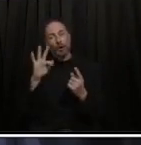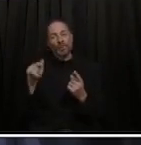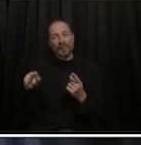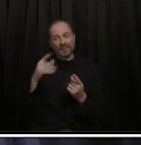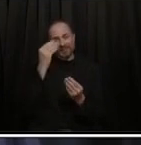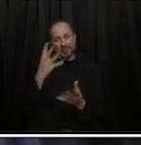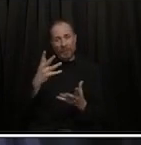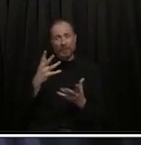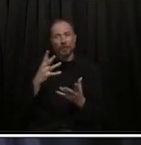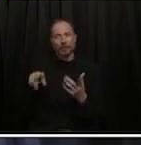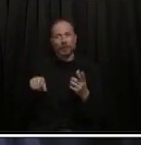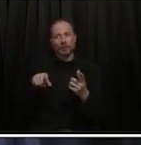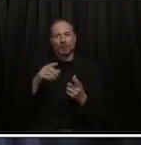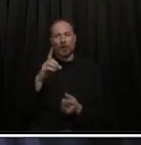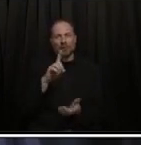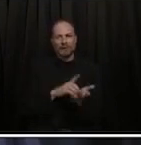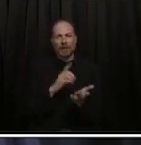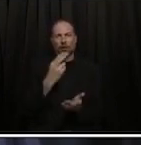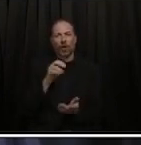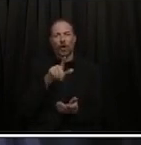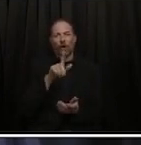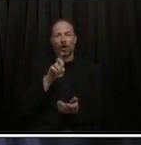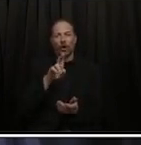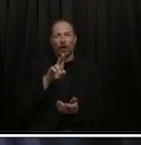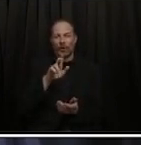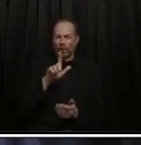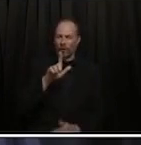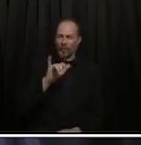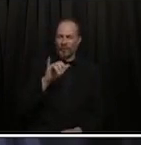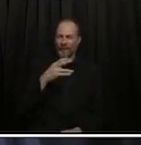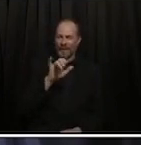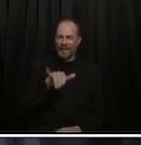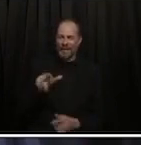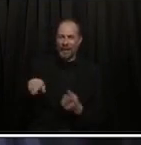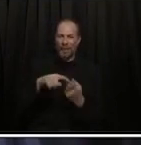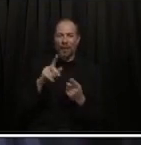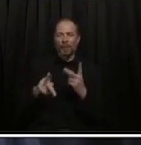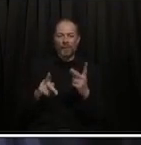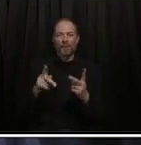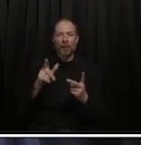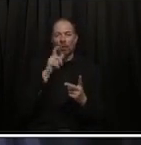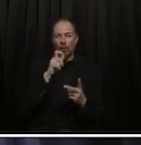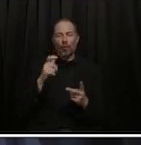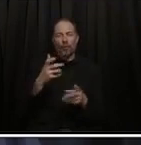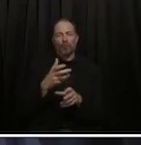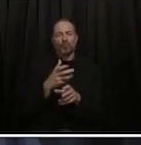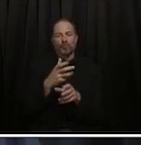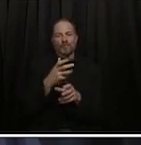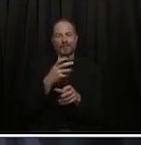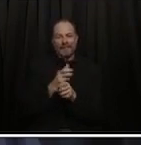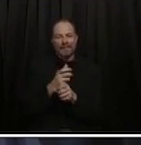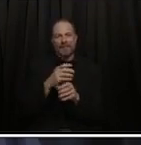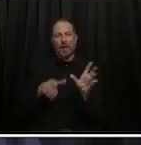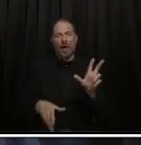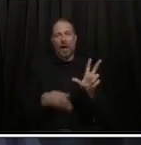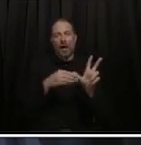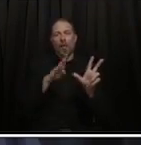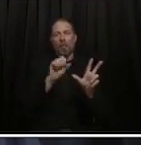Hurley about the rate of COVID infection or hospitalization by people in Colorado who've received booster